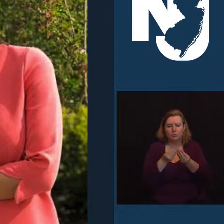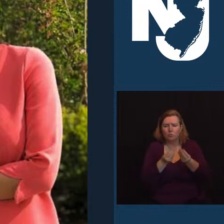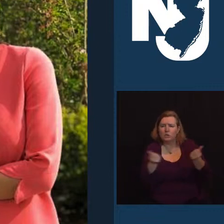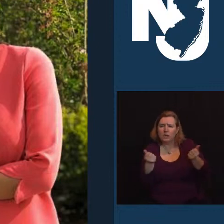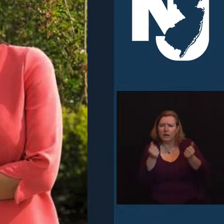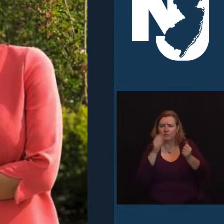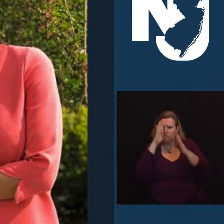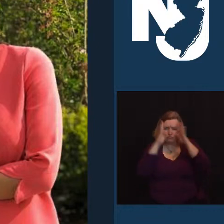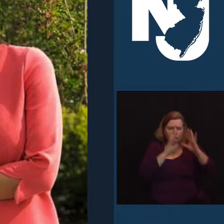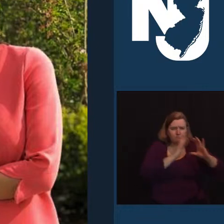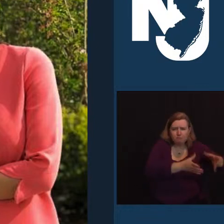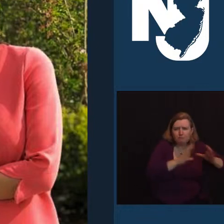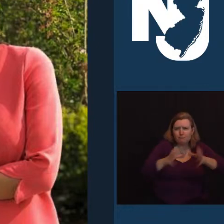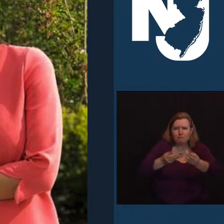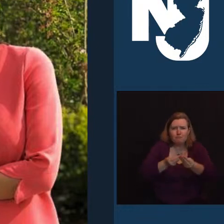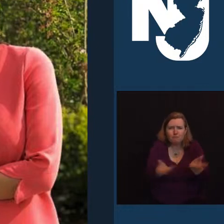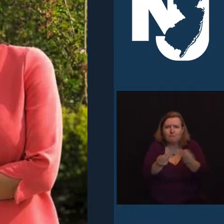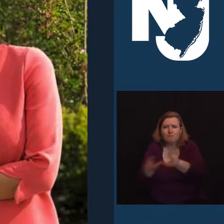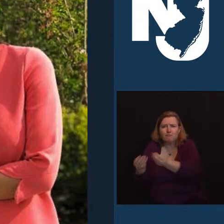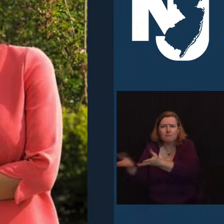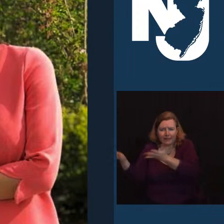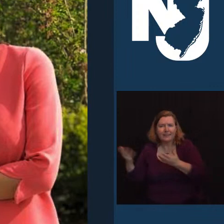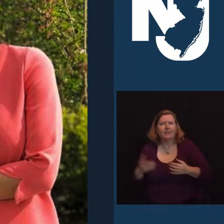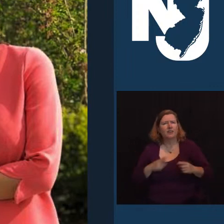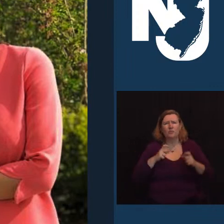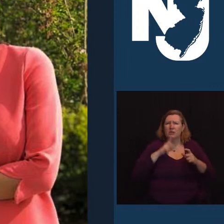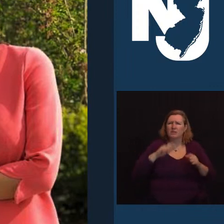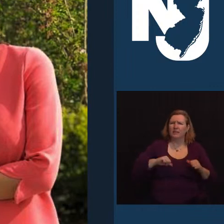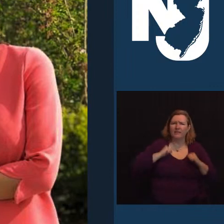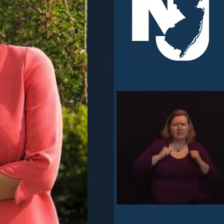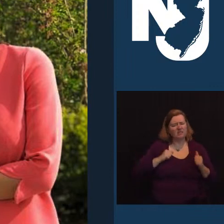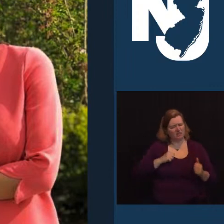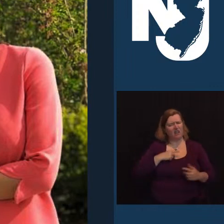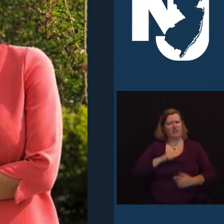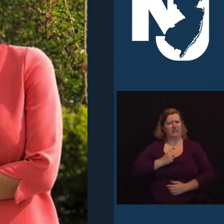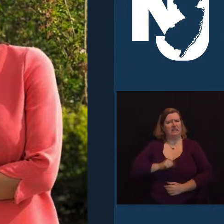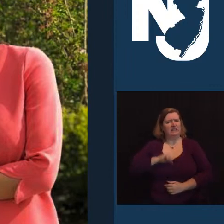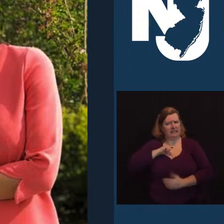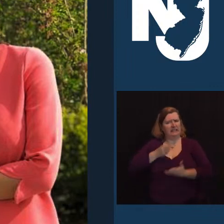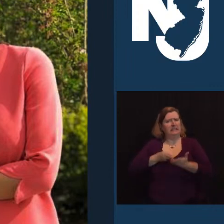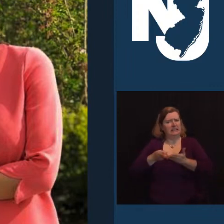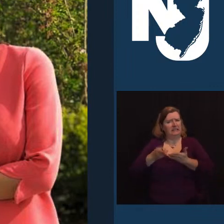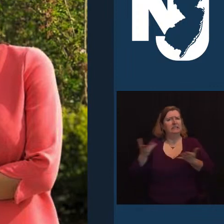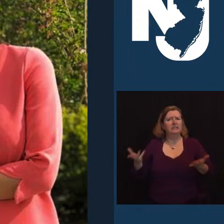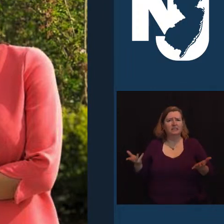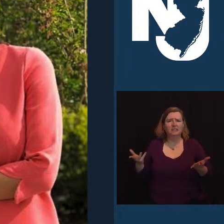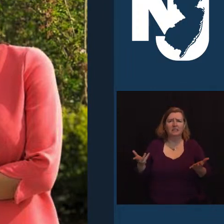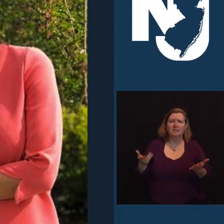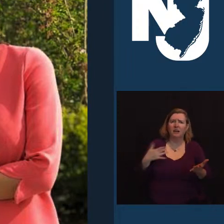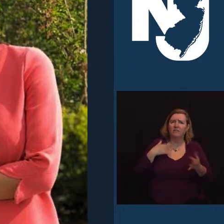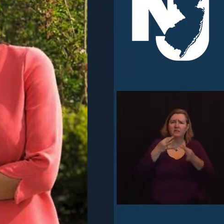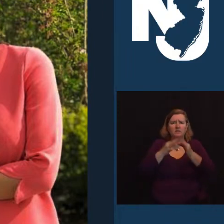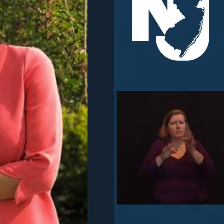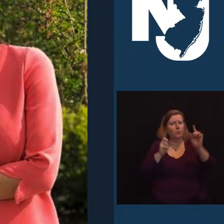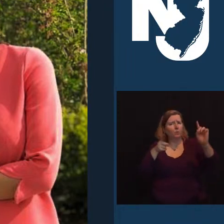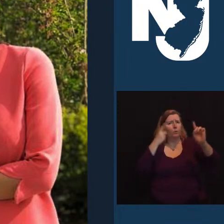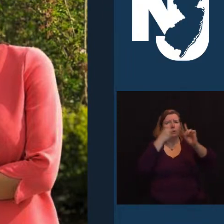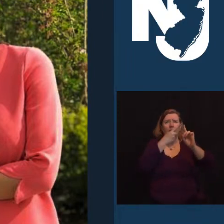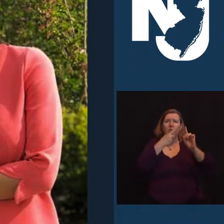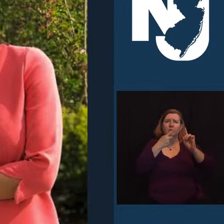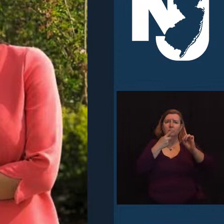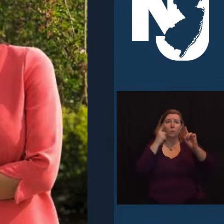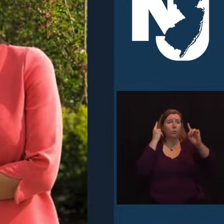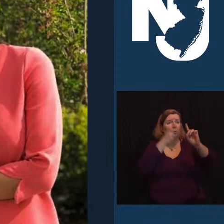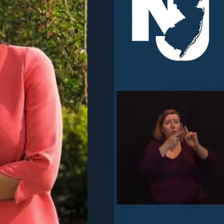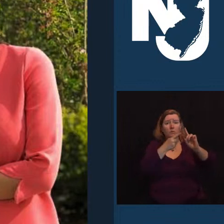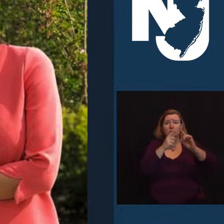dignity and respect. It's really a simple premise that guides Coalition Equity. No person should be limited when